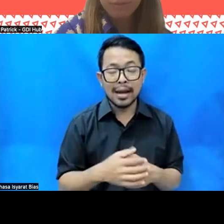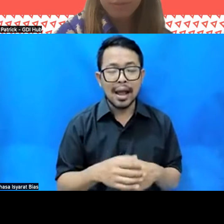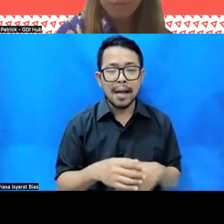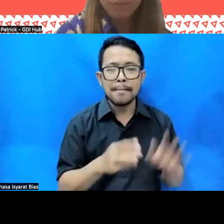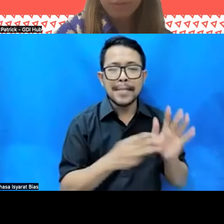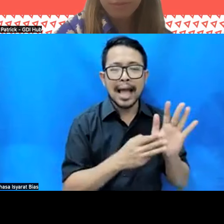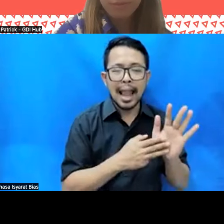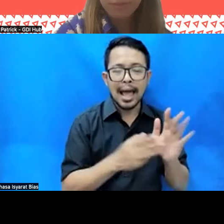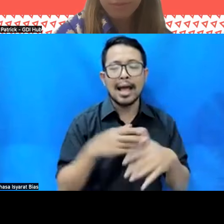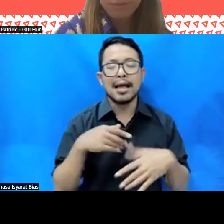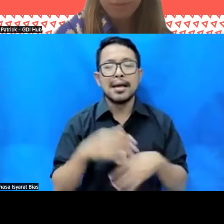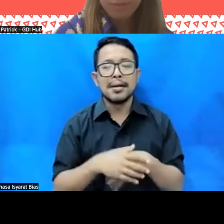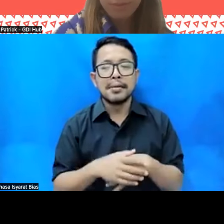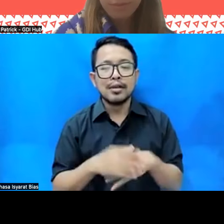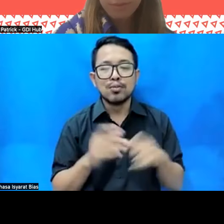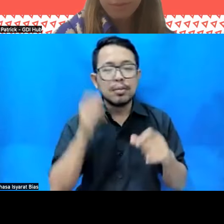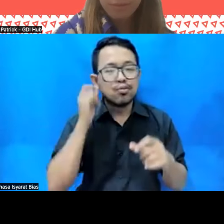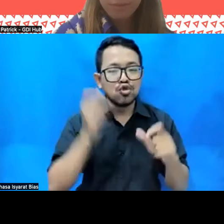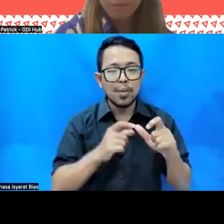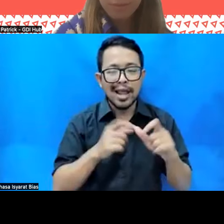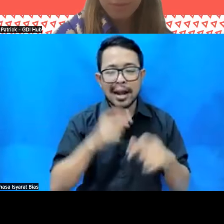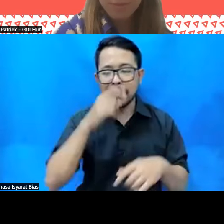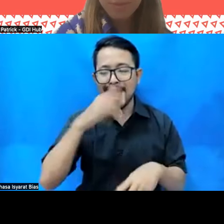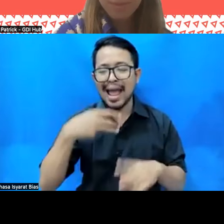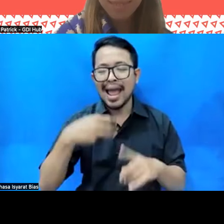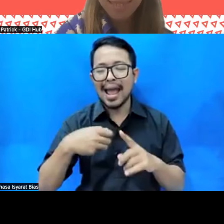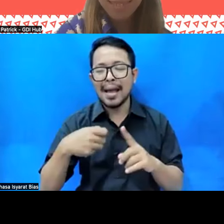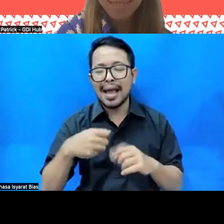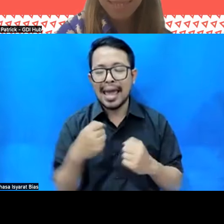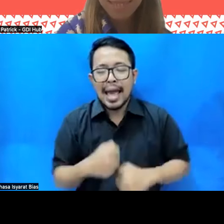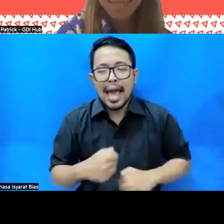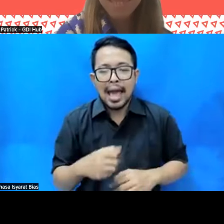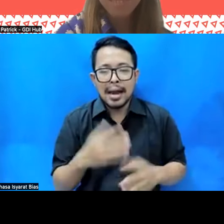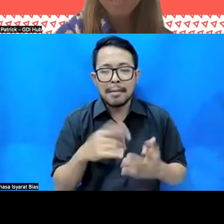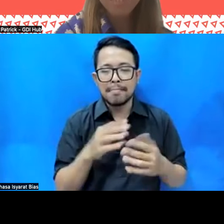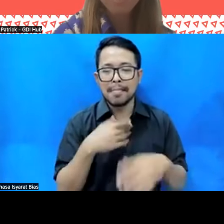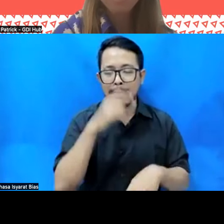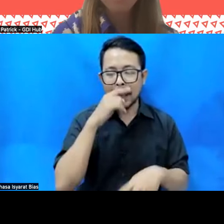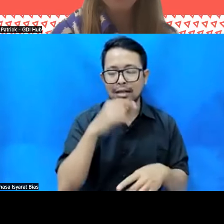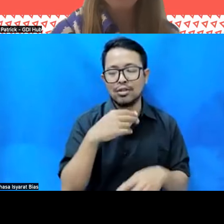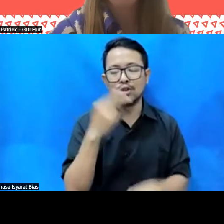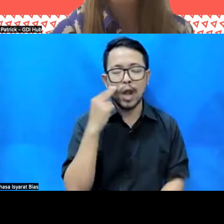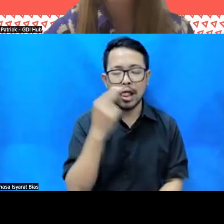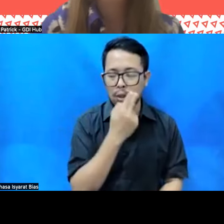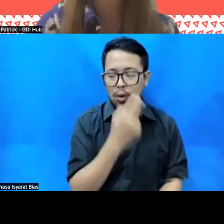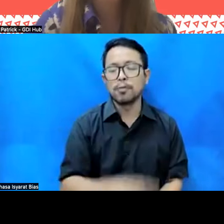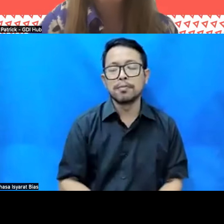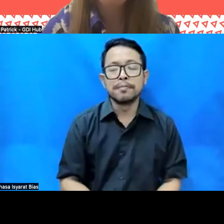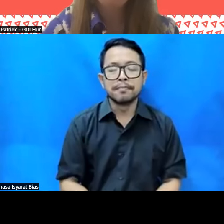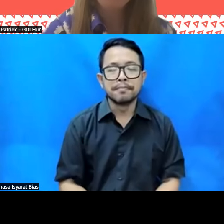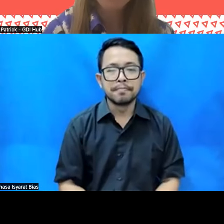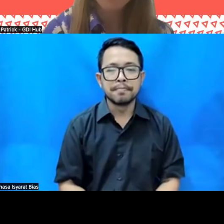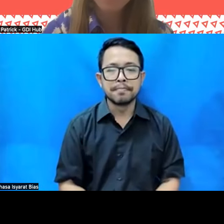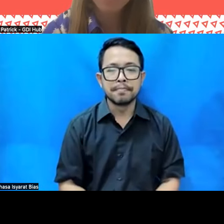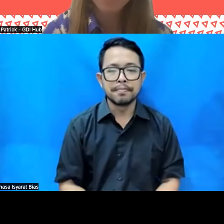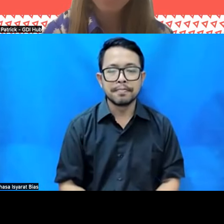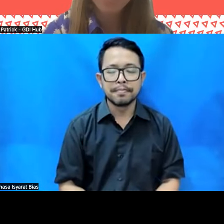quick comment from a quick photo between Michaela, Pak Yulianto, Pak Eka, and Bu Sumilir